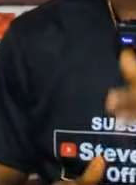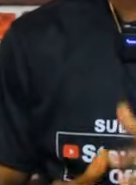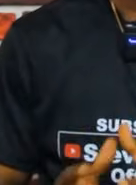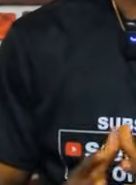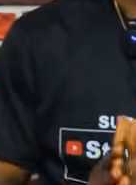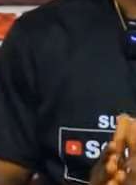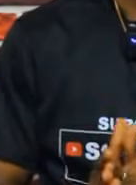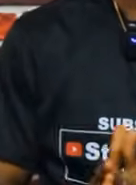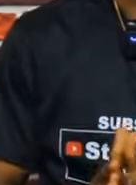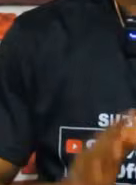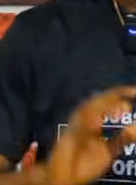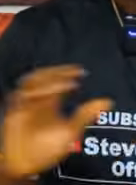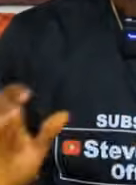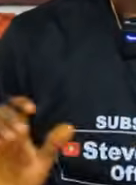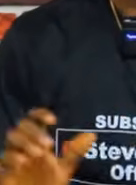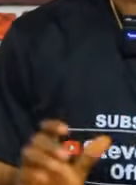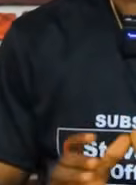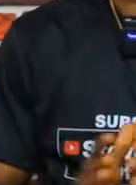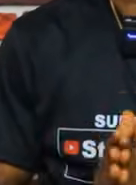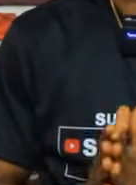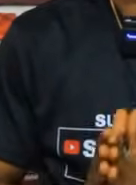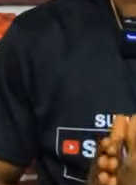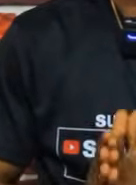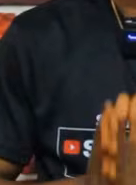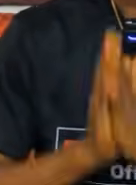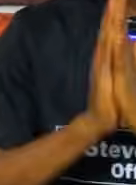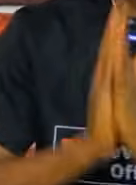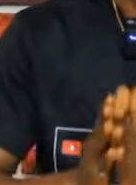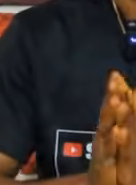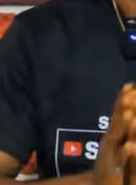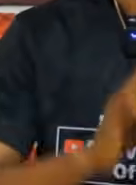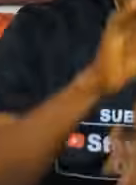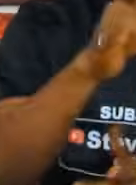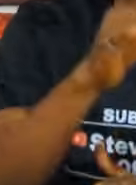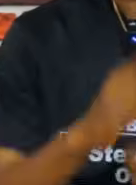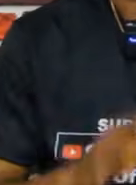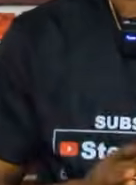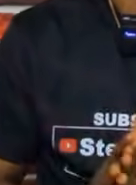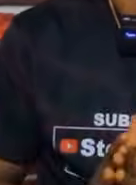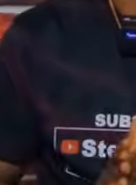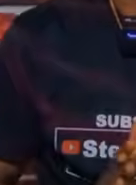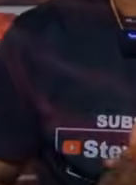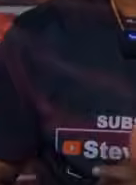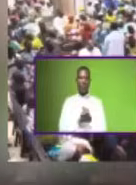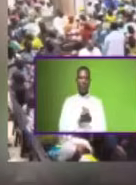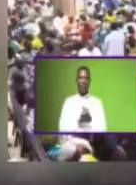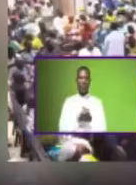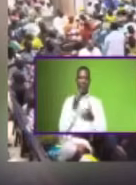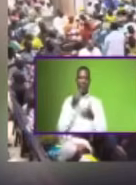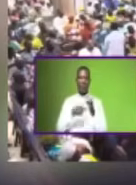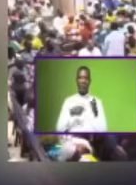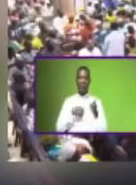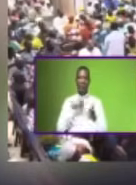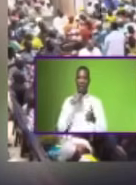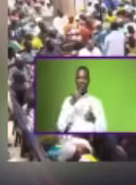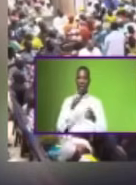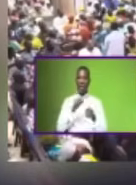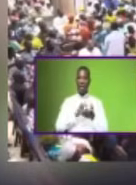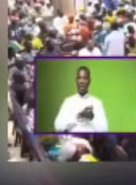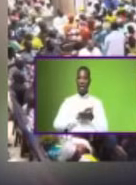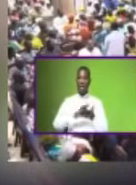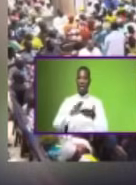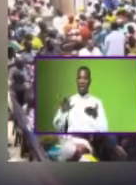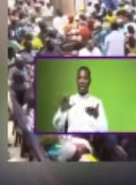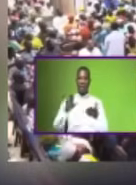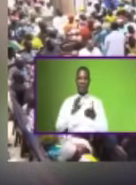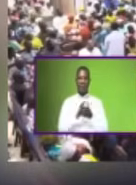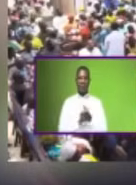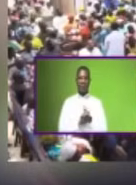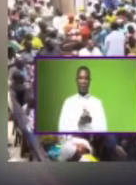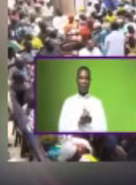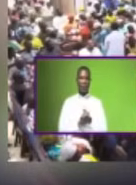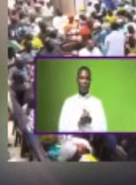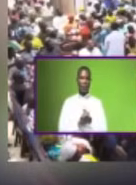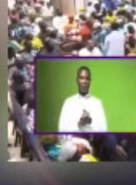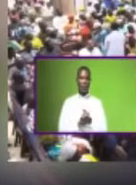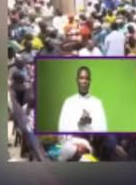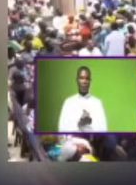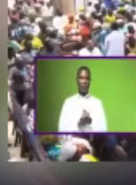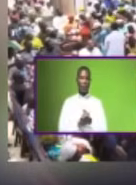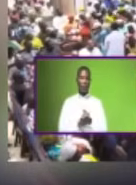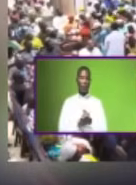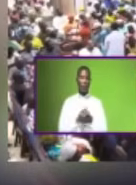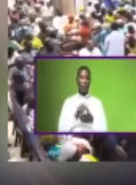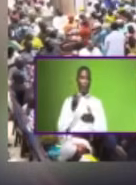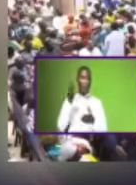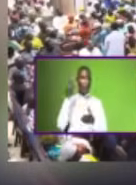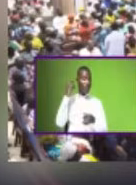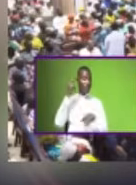na papa e kan ye enra e ibibia etumi aye come on ye ntin embrace say emudaho pio na no amawa sama mete